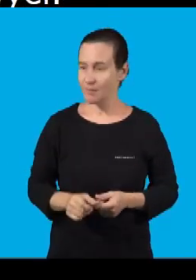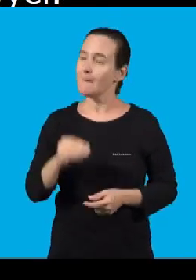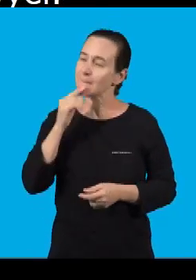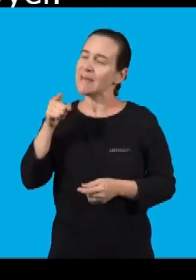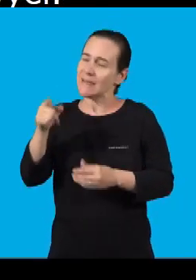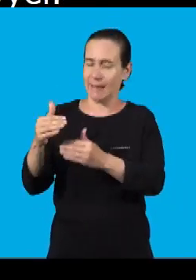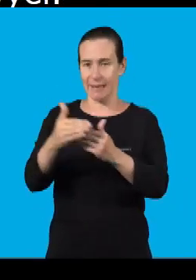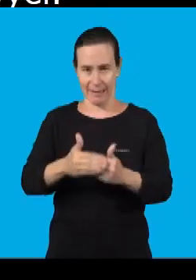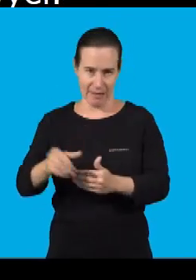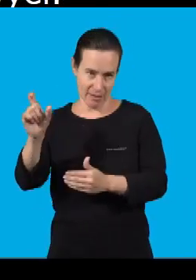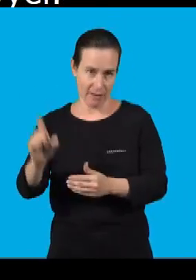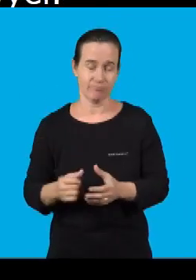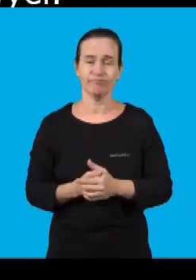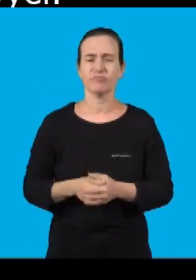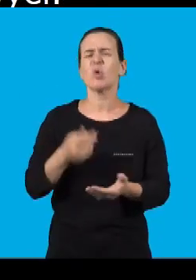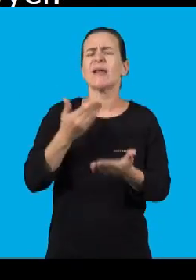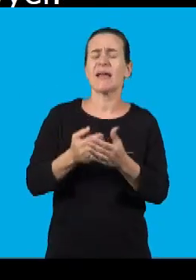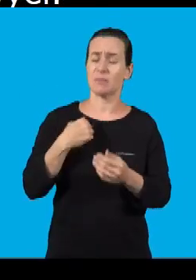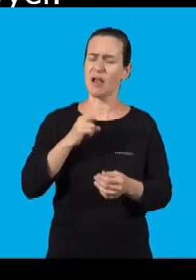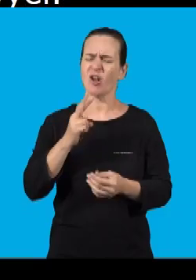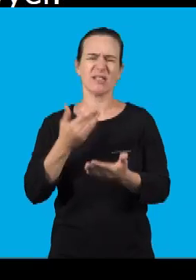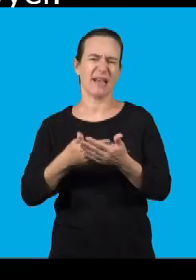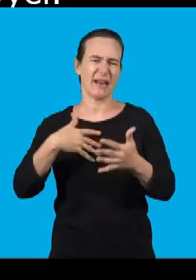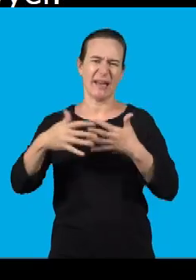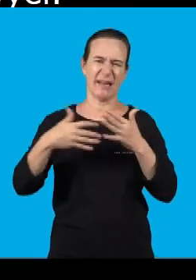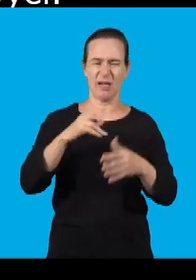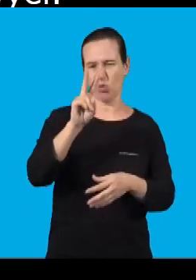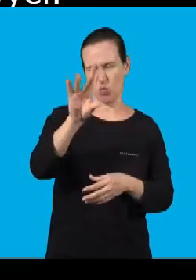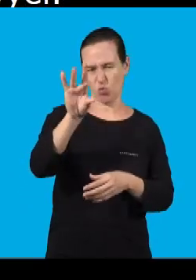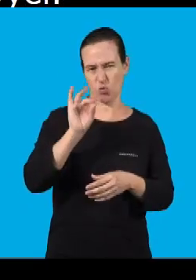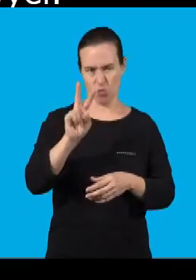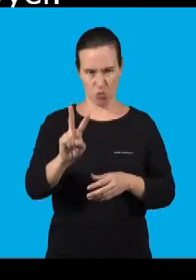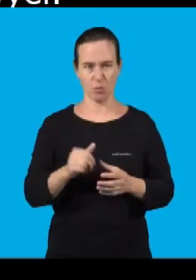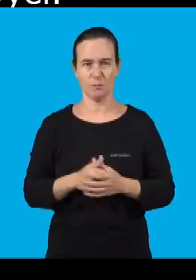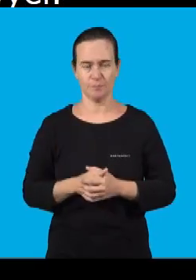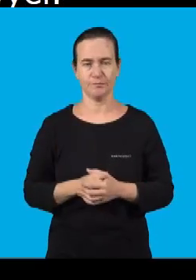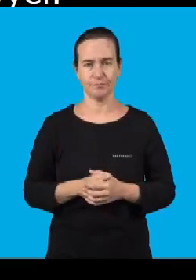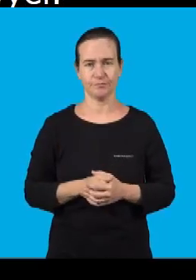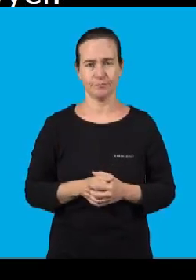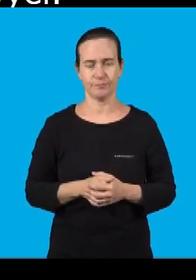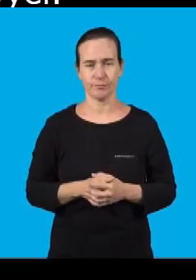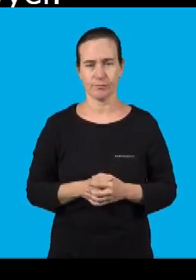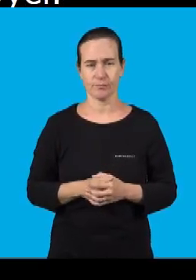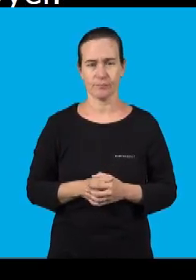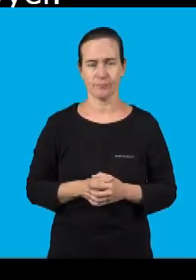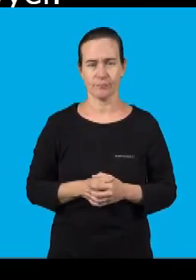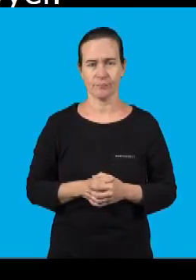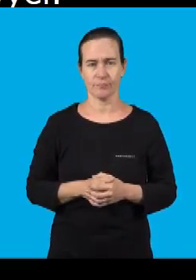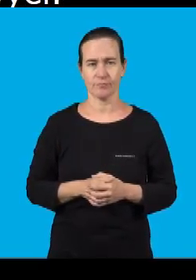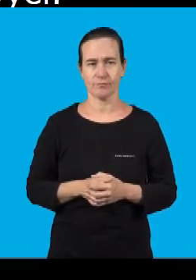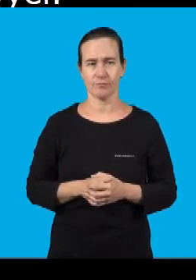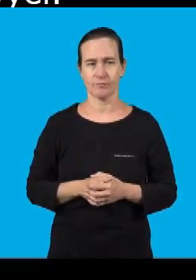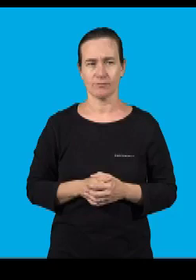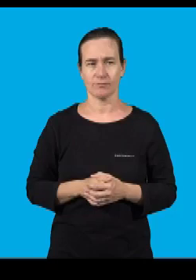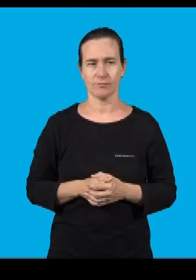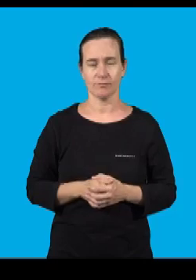so remember in your response, you can use any of the two in which to respond to the question that is